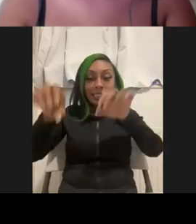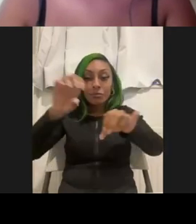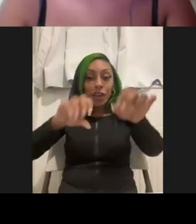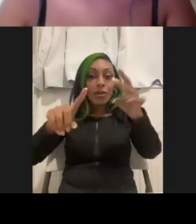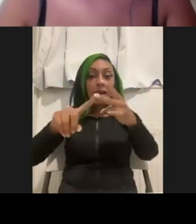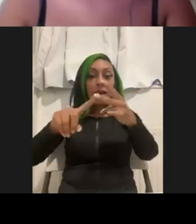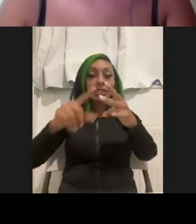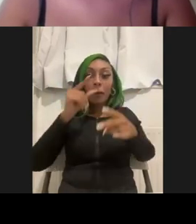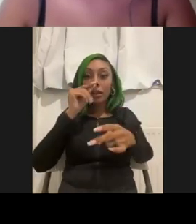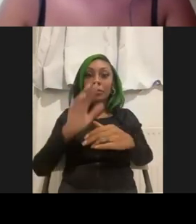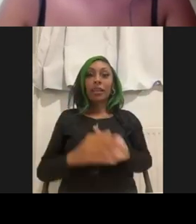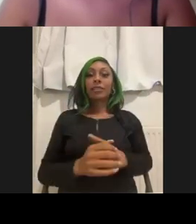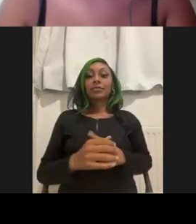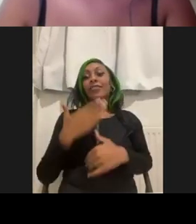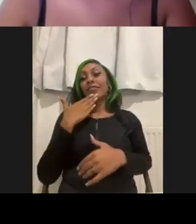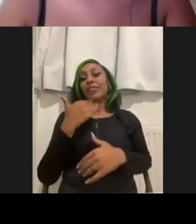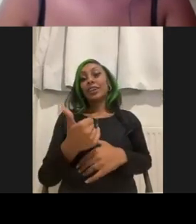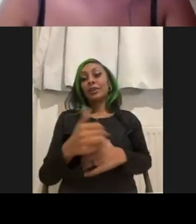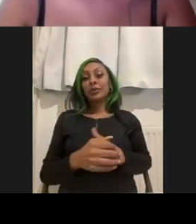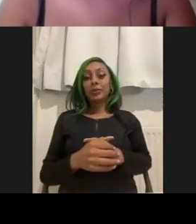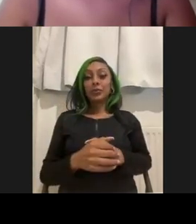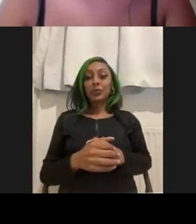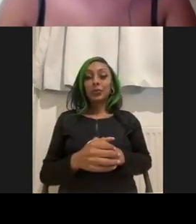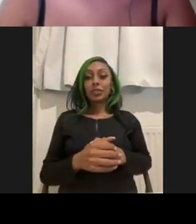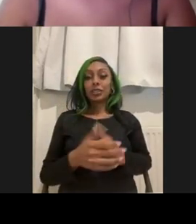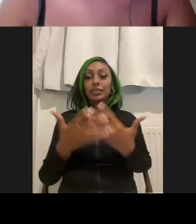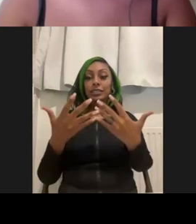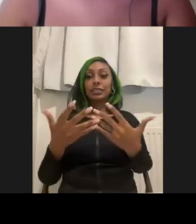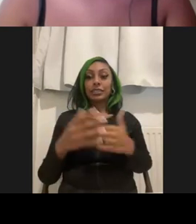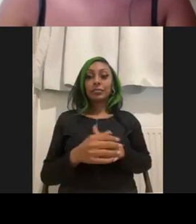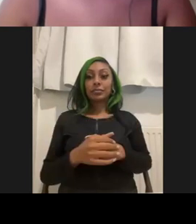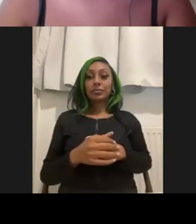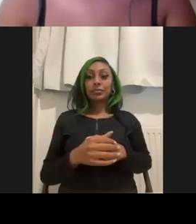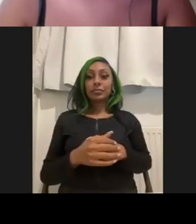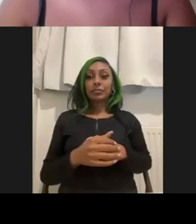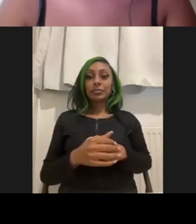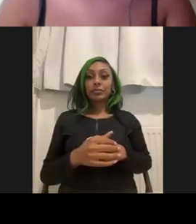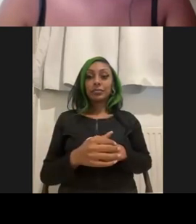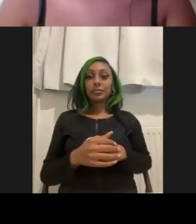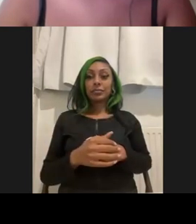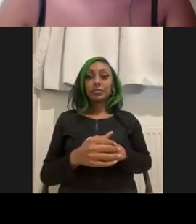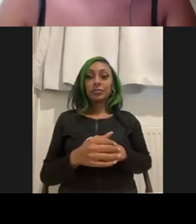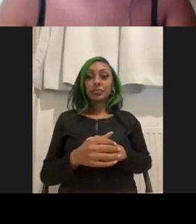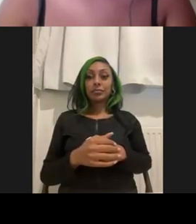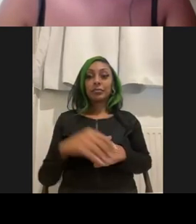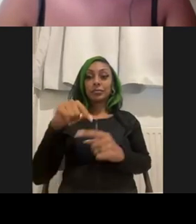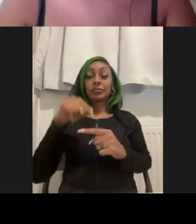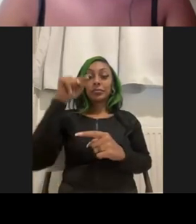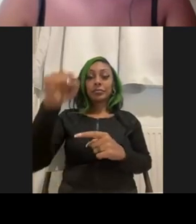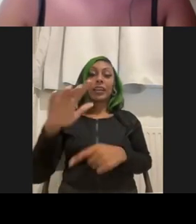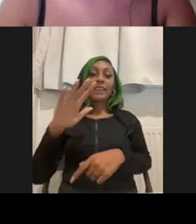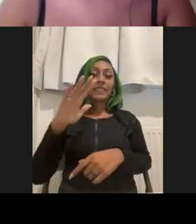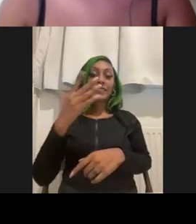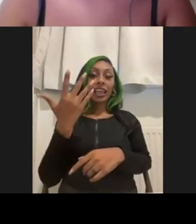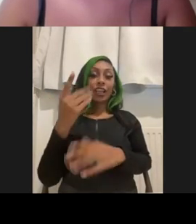And on that note, thanks very much to all of you today. And we are reconvening on the 5th of July. So if there's anything that